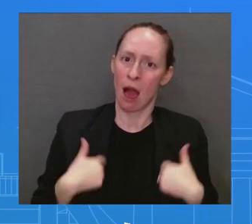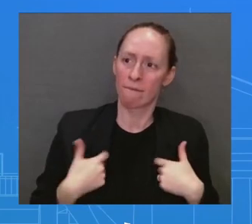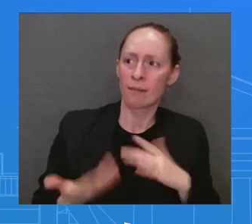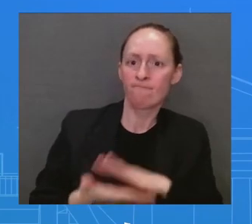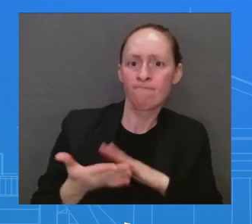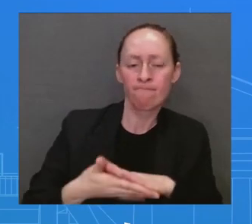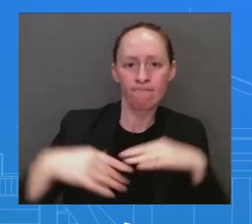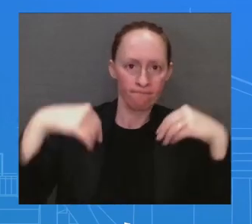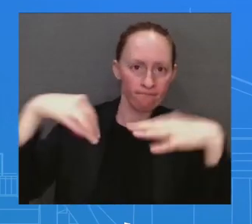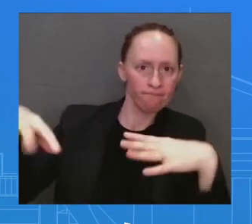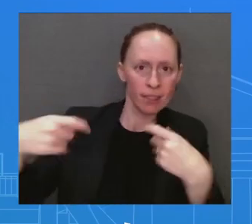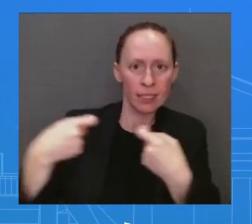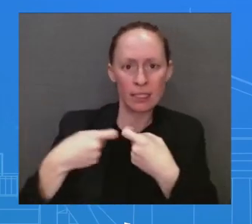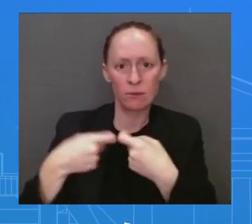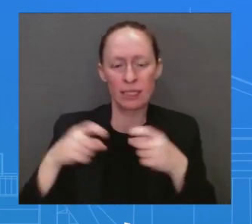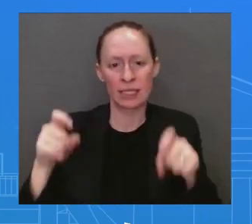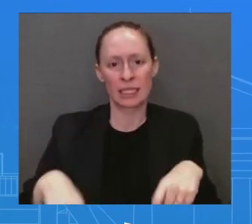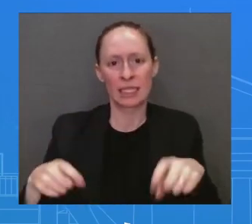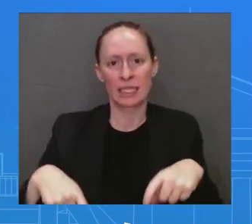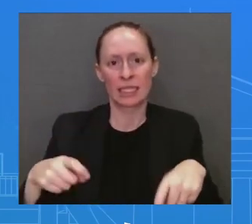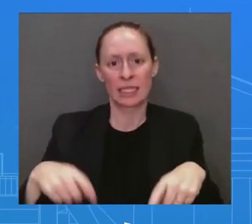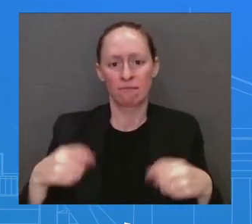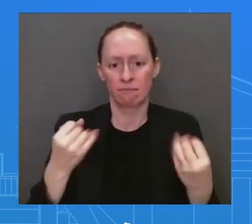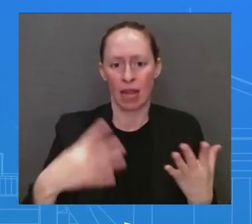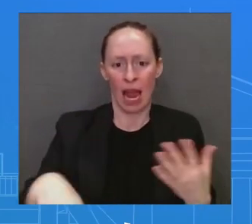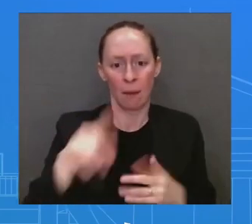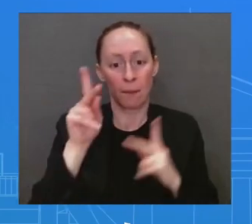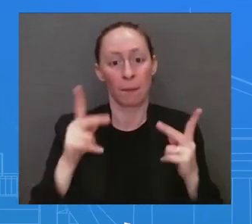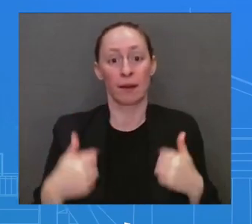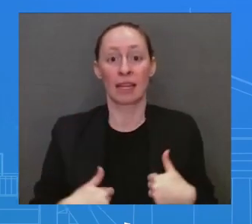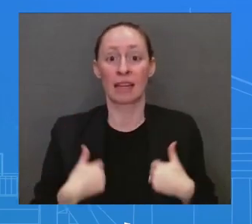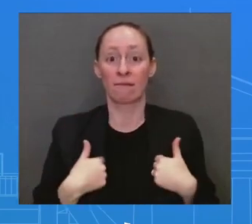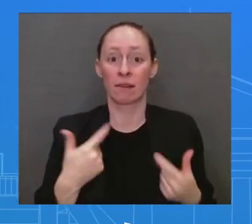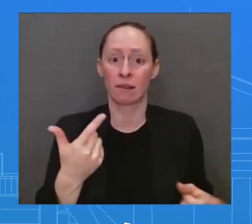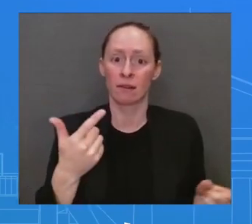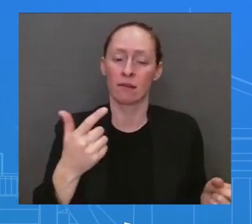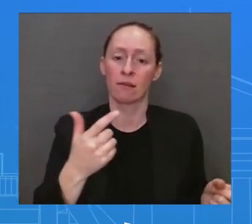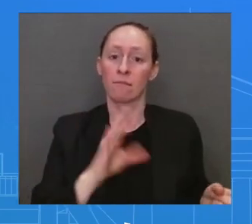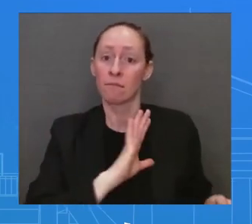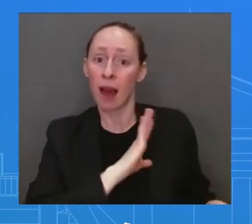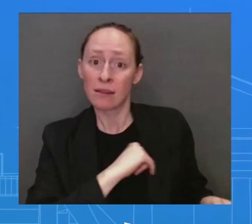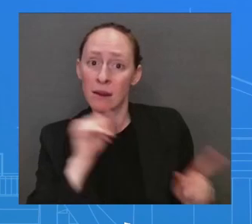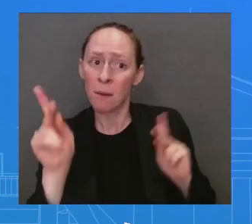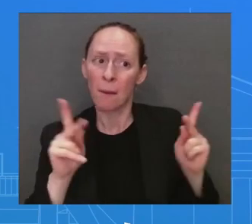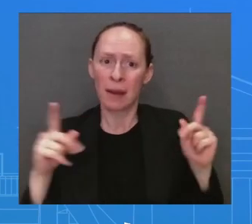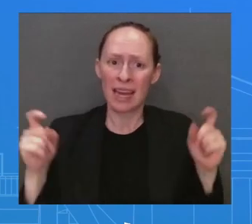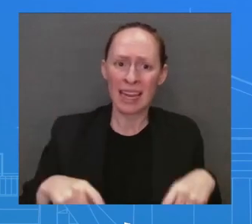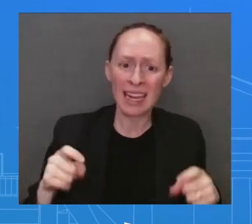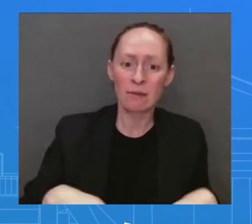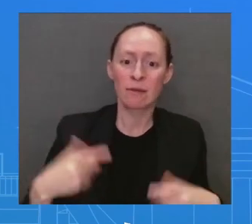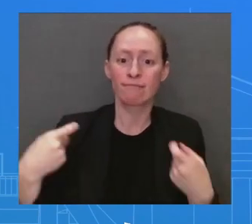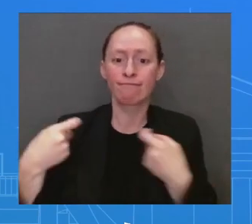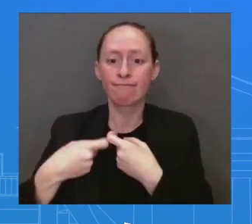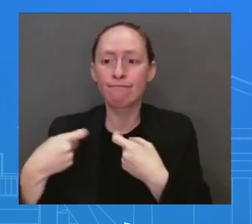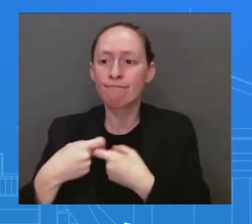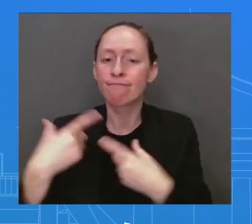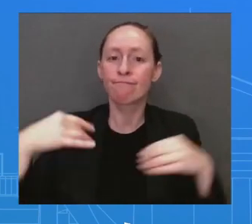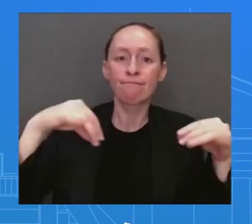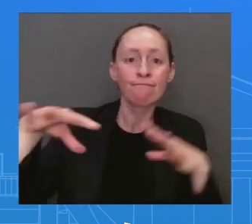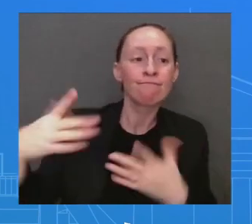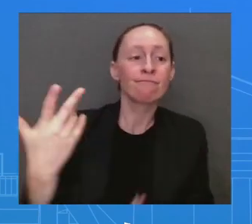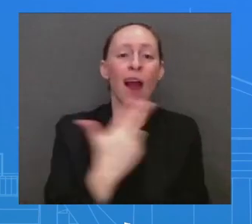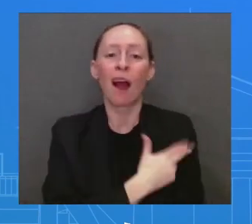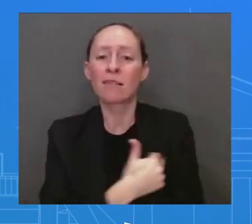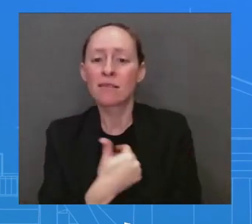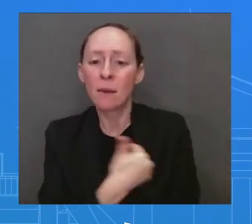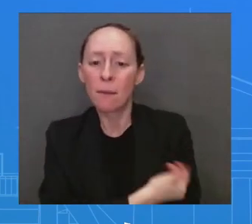fuel is a precious commodity that's running out, and you need it for generators in hospitals. You need it to run the desalination pumps so that you can drink